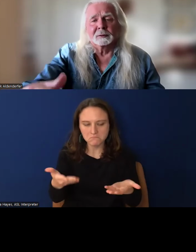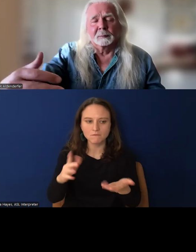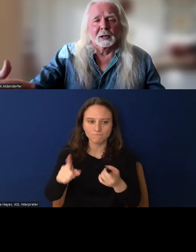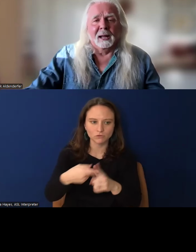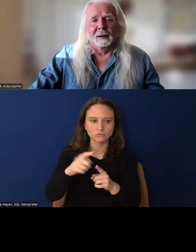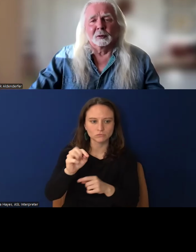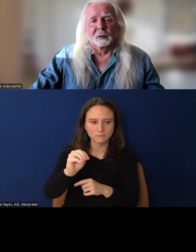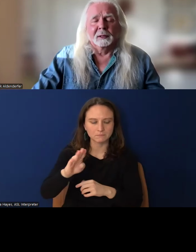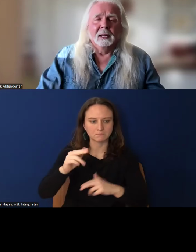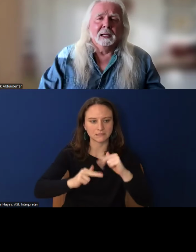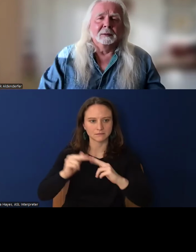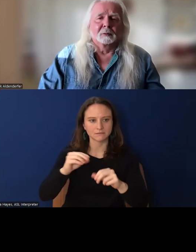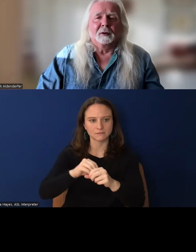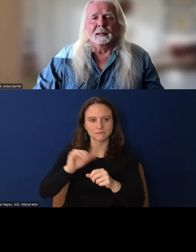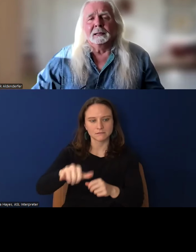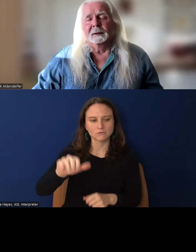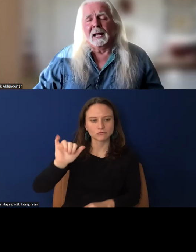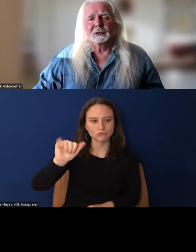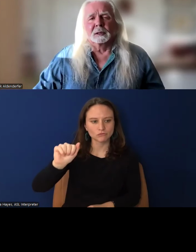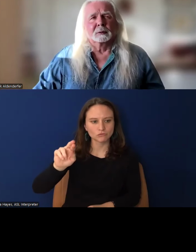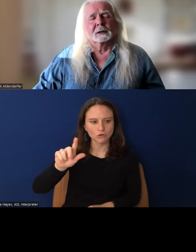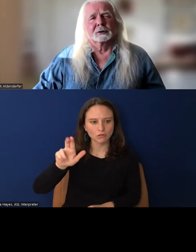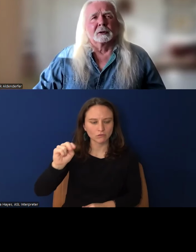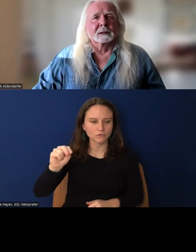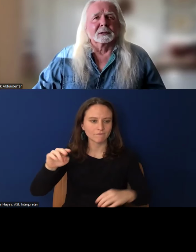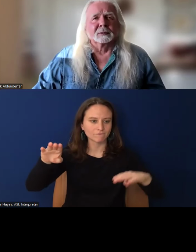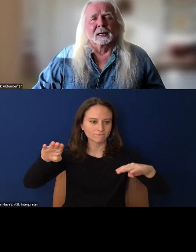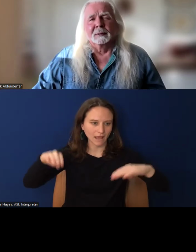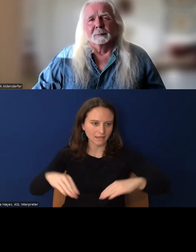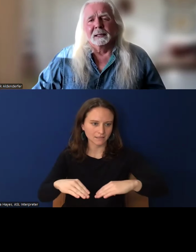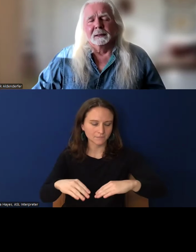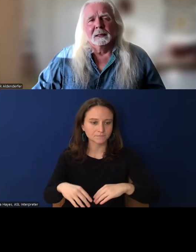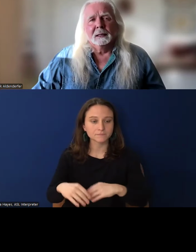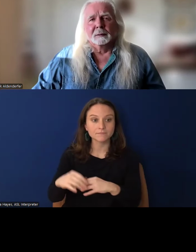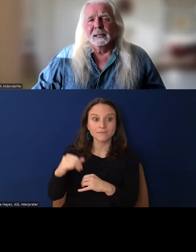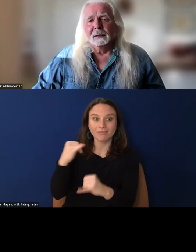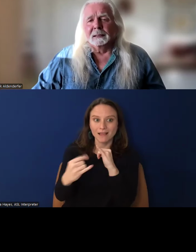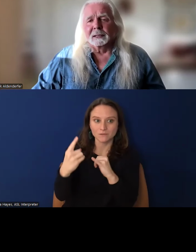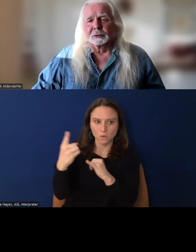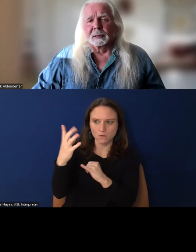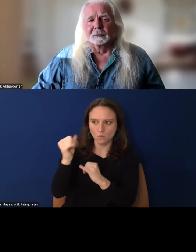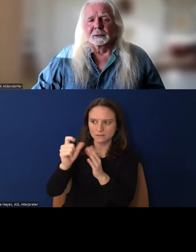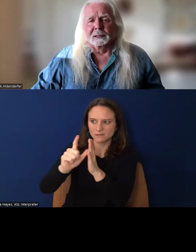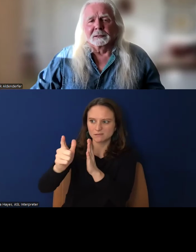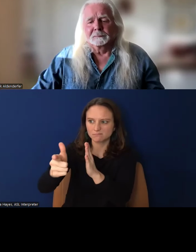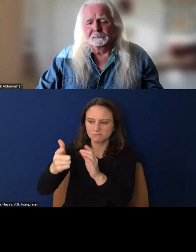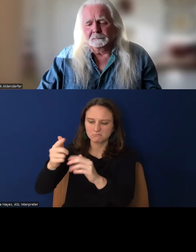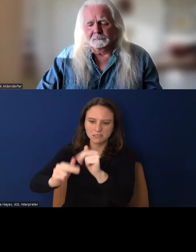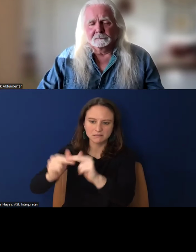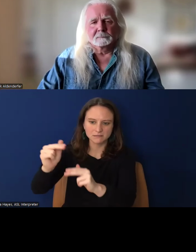The rest of them come afterward, and the last one was constructed sometime in the mid 9th century, give or